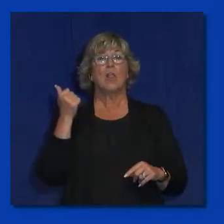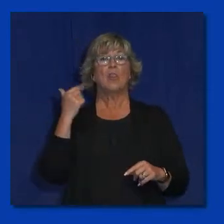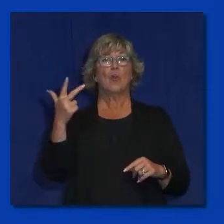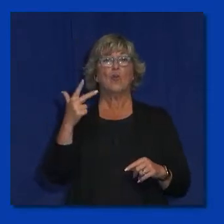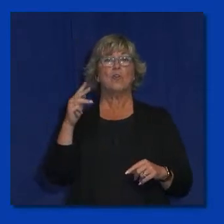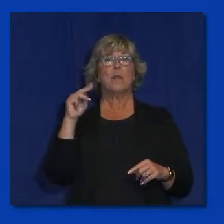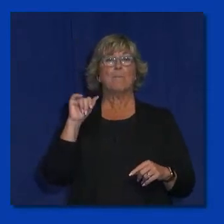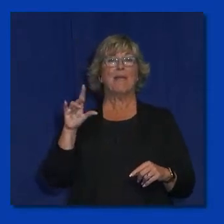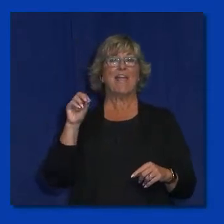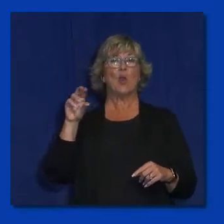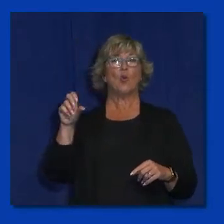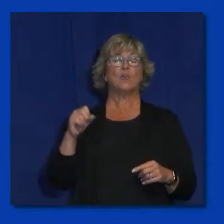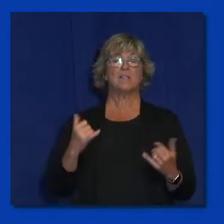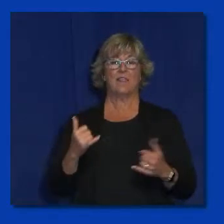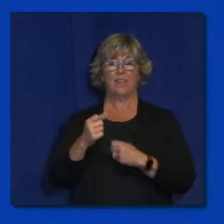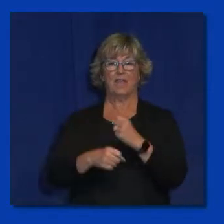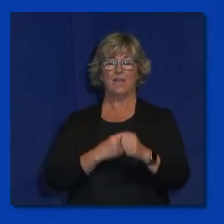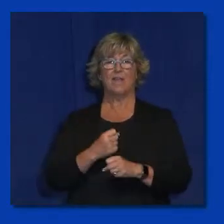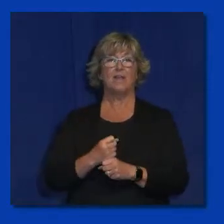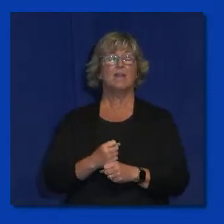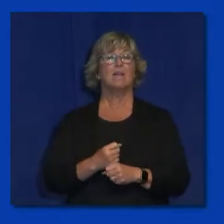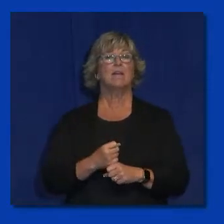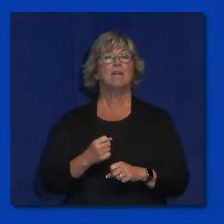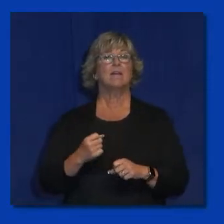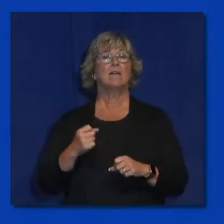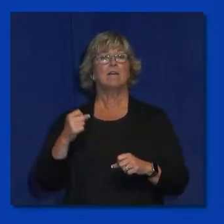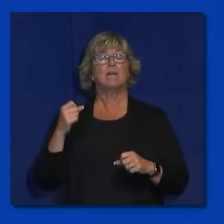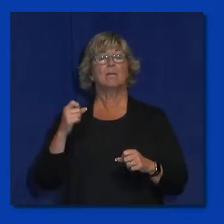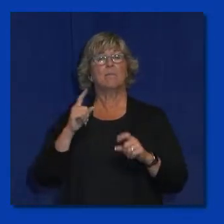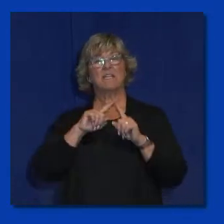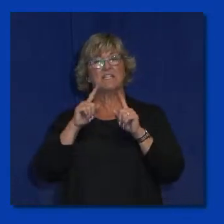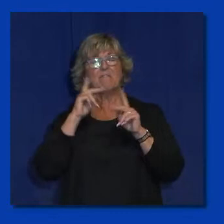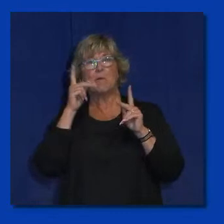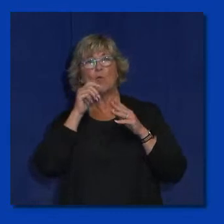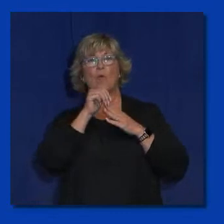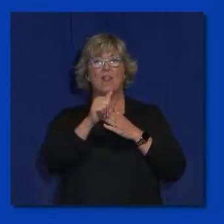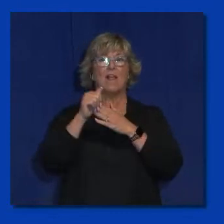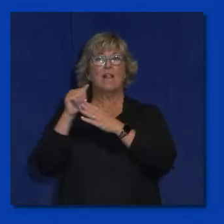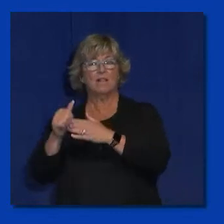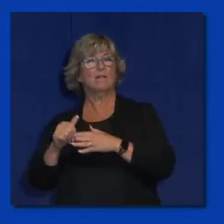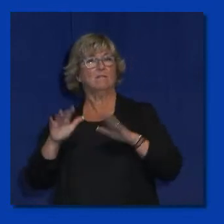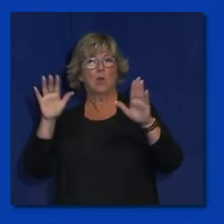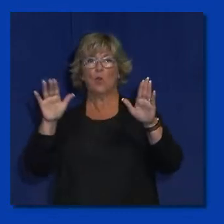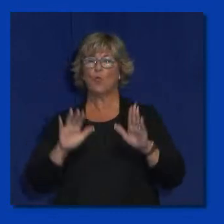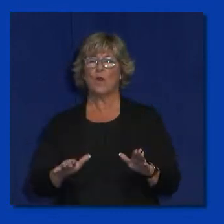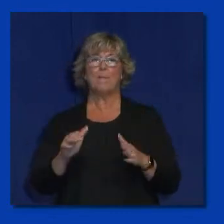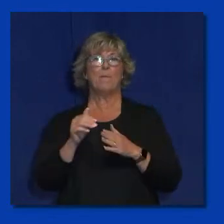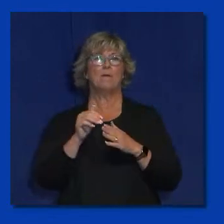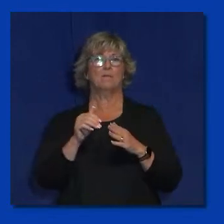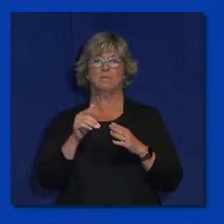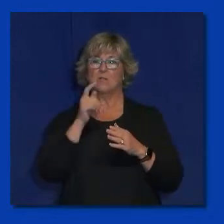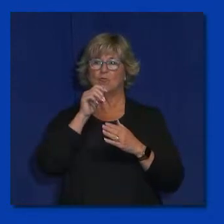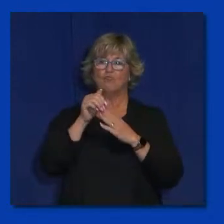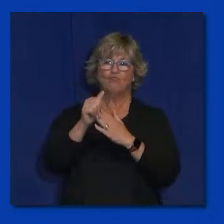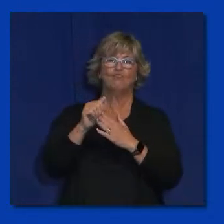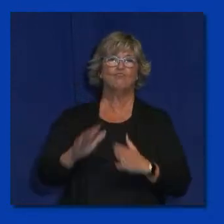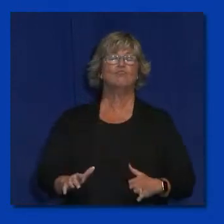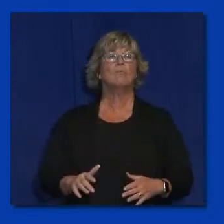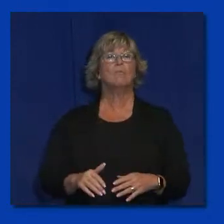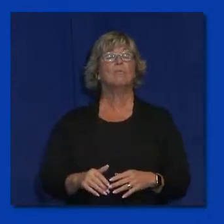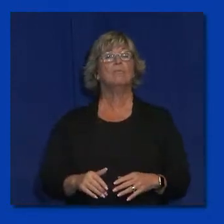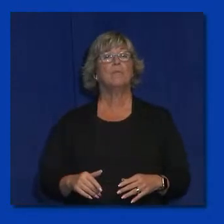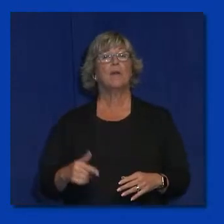led this year by Libby Schaaf, last year by Sam Liccardo, who have been incredible partners. And